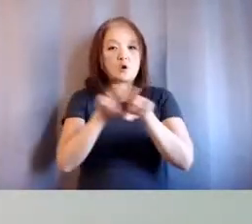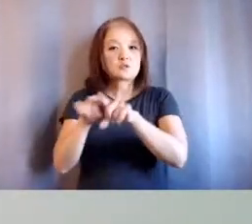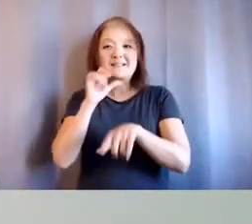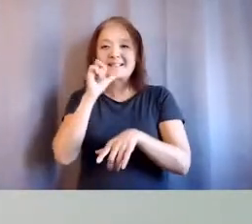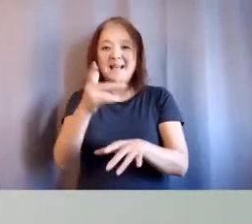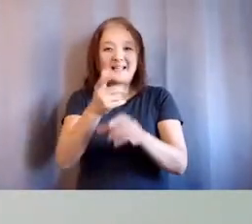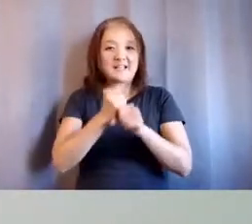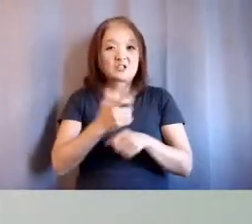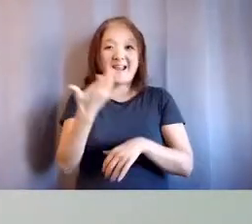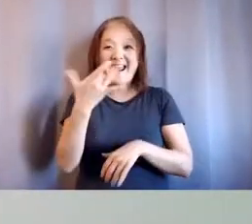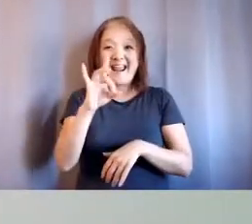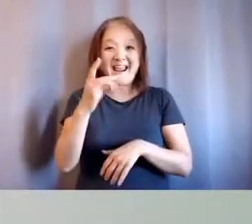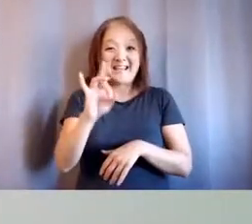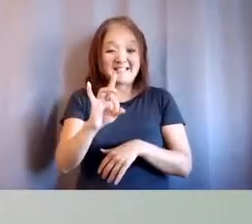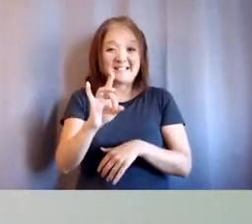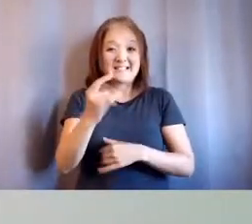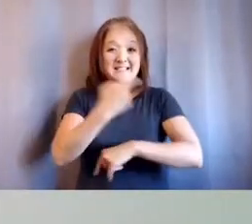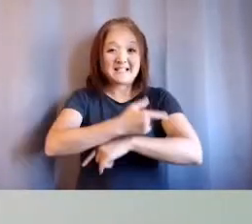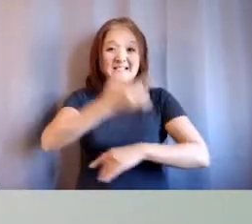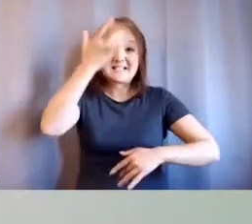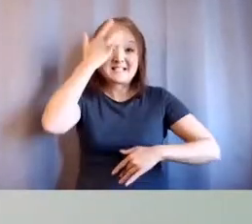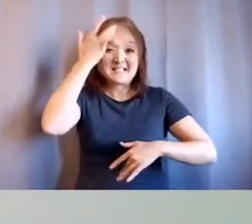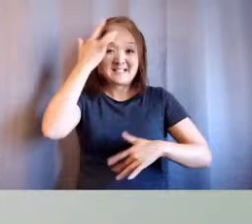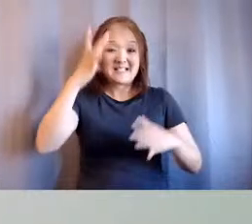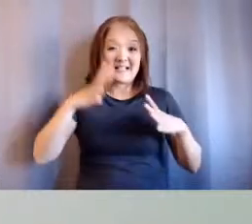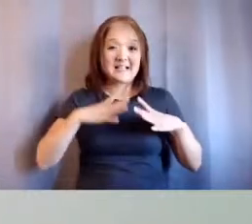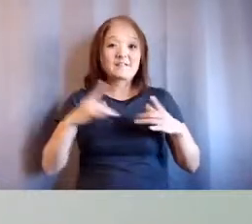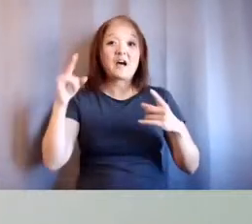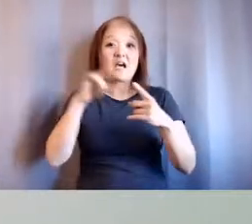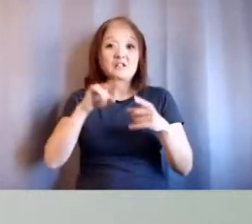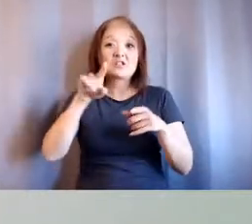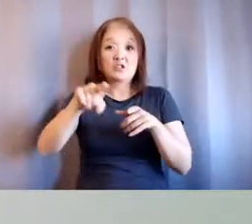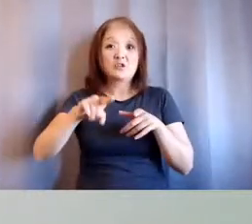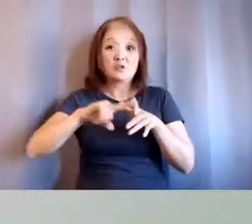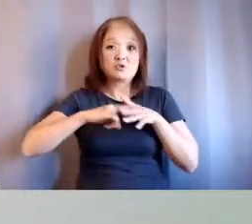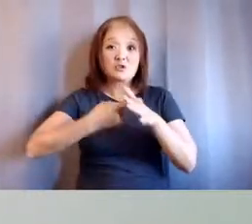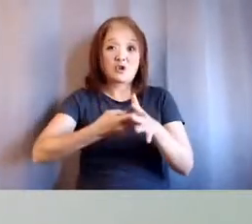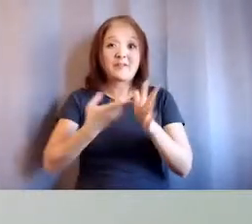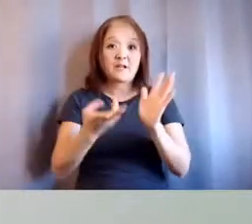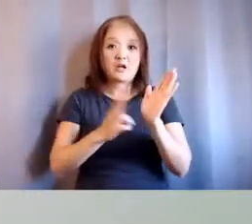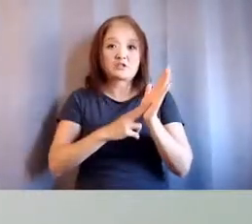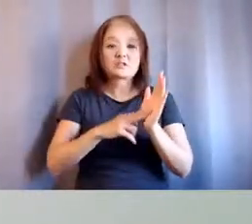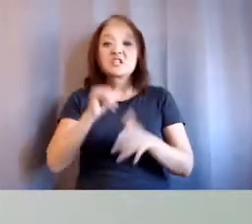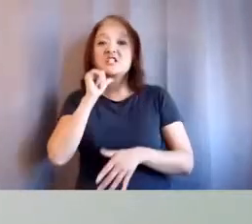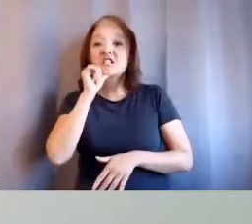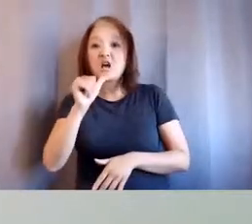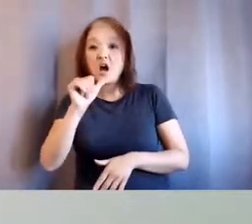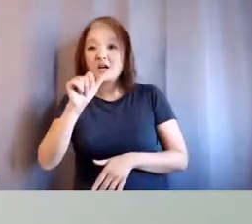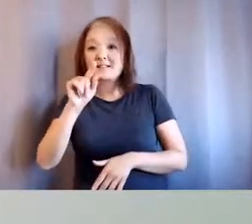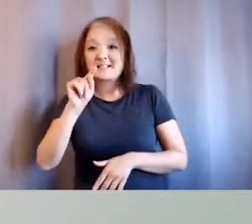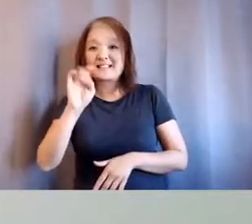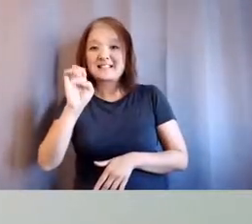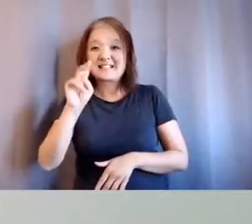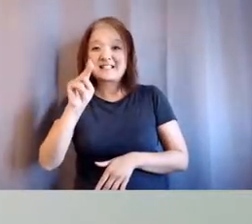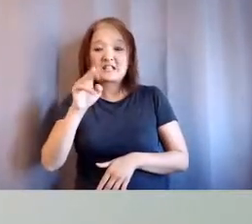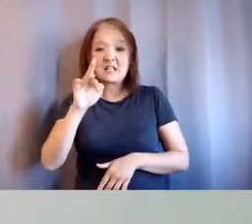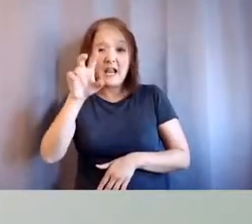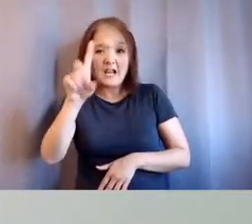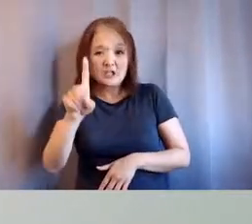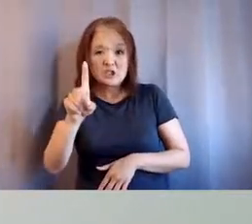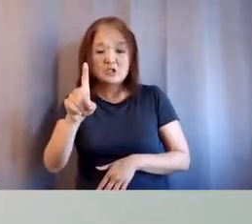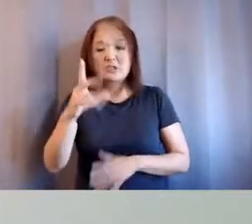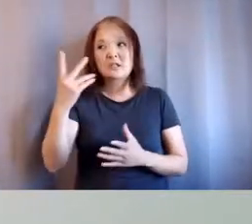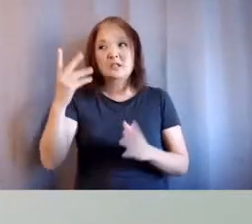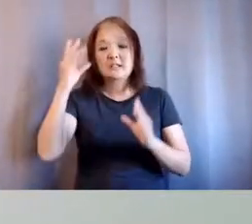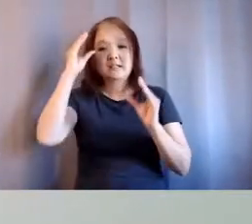days of sick leave until you report and consummate that contract. So again, non-tenured teachers do not have the right to be on a paid